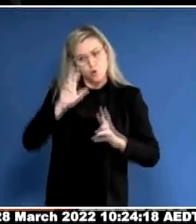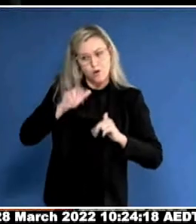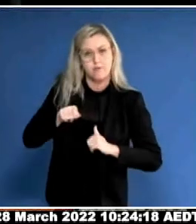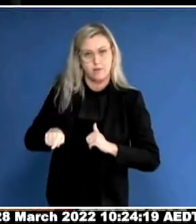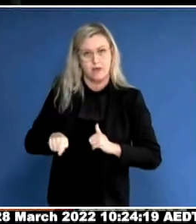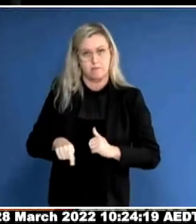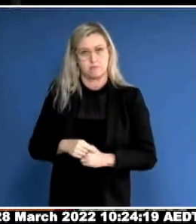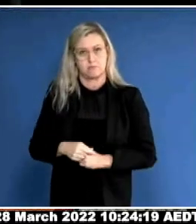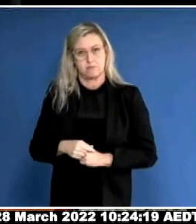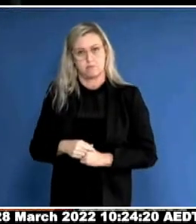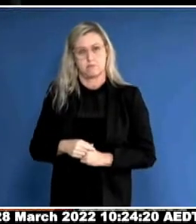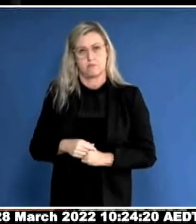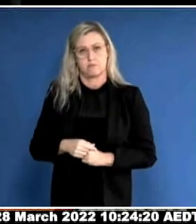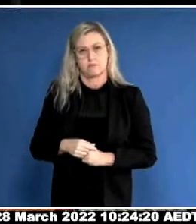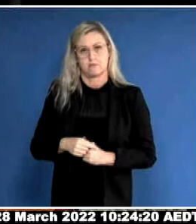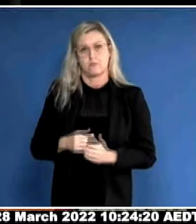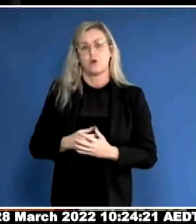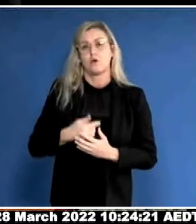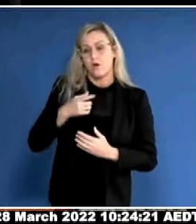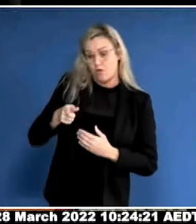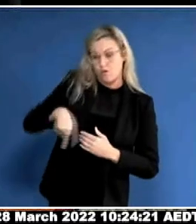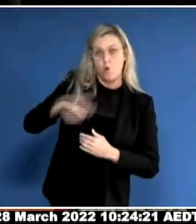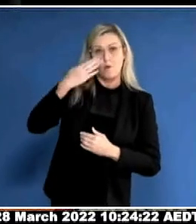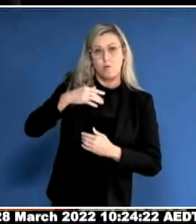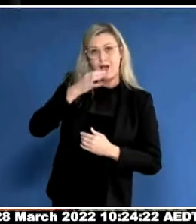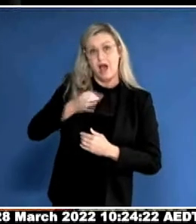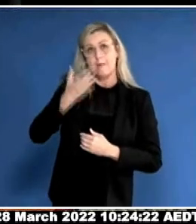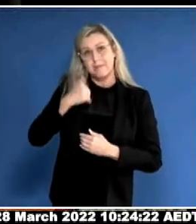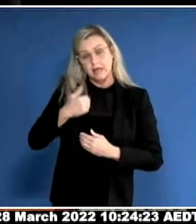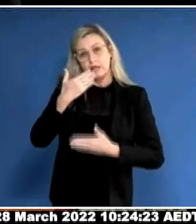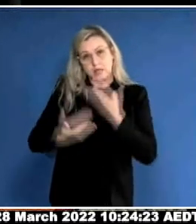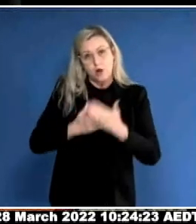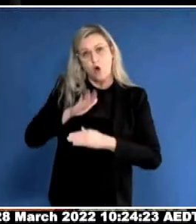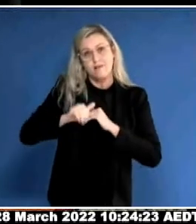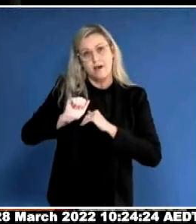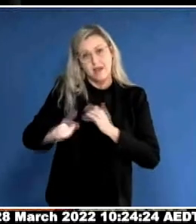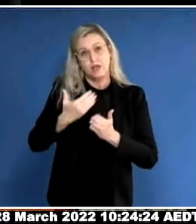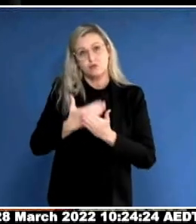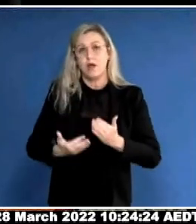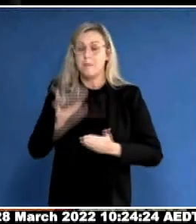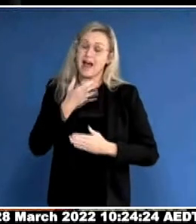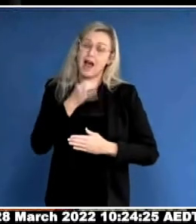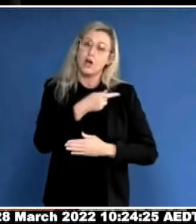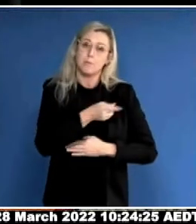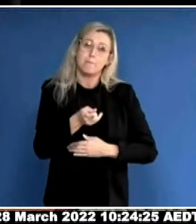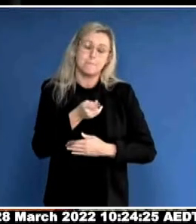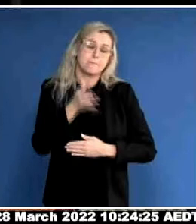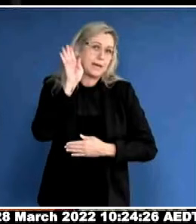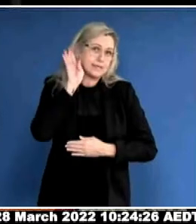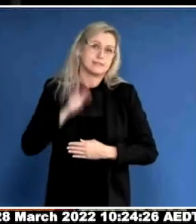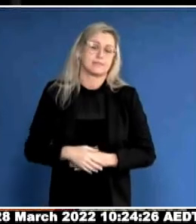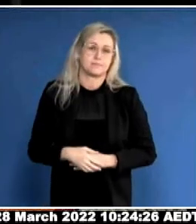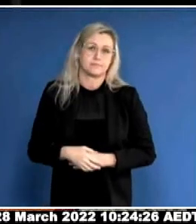We have asked the women to share their experiences with you, and they want you to listen to them. Over the next